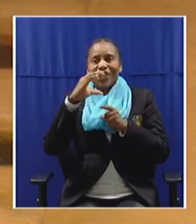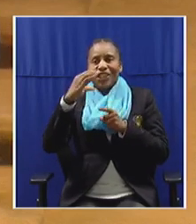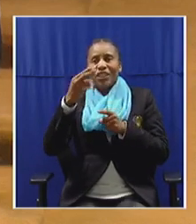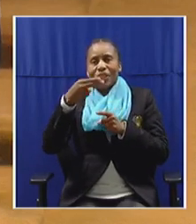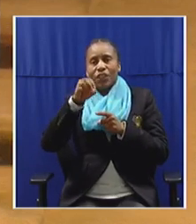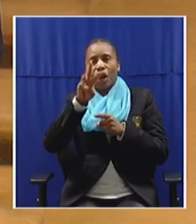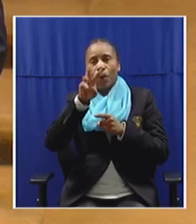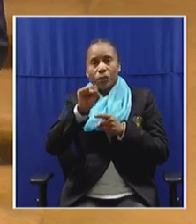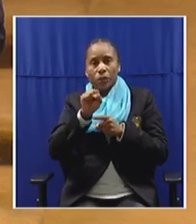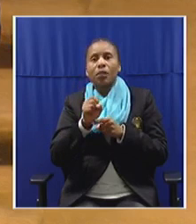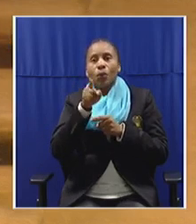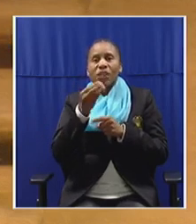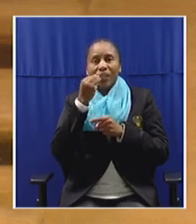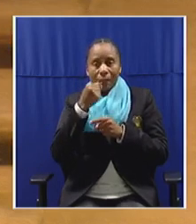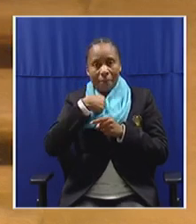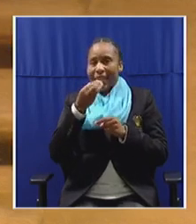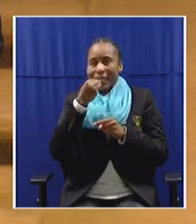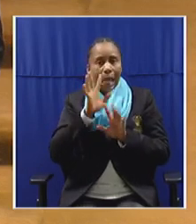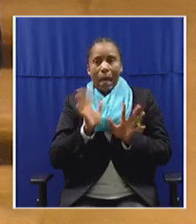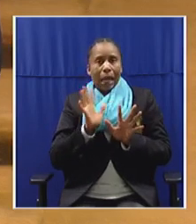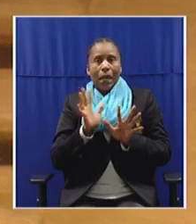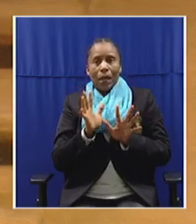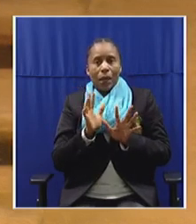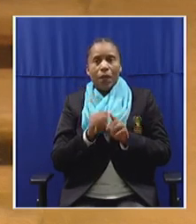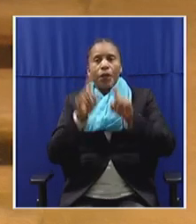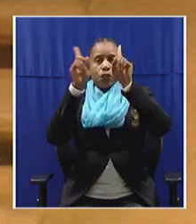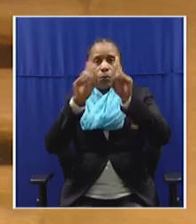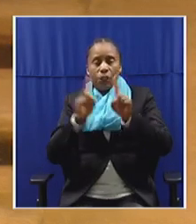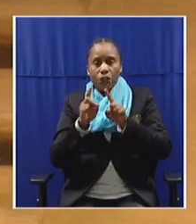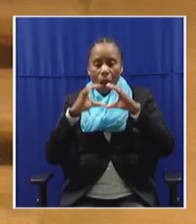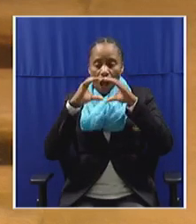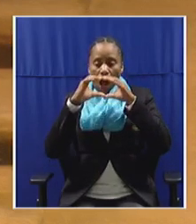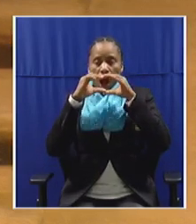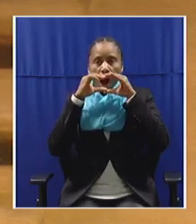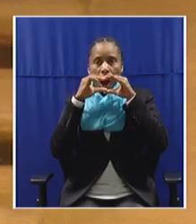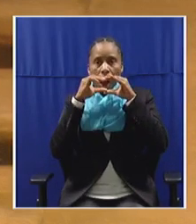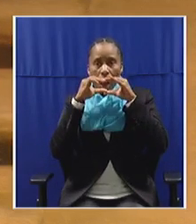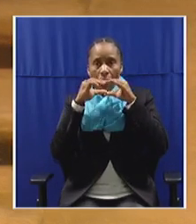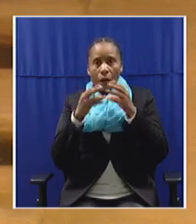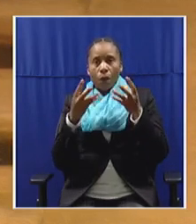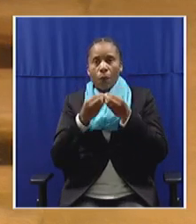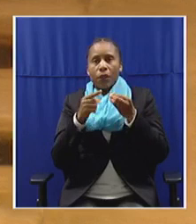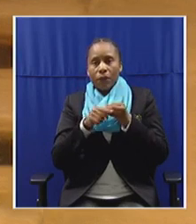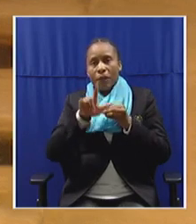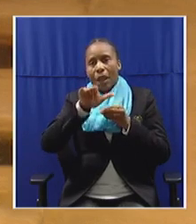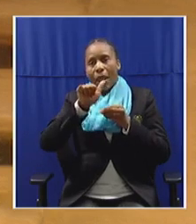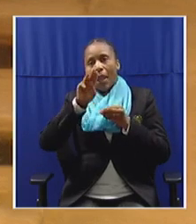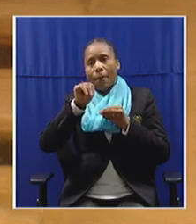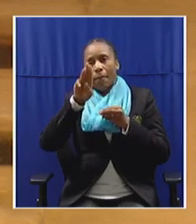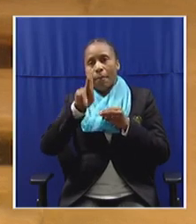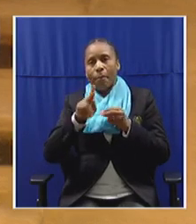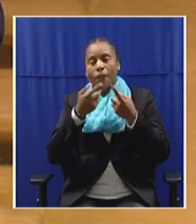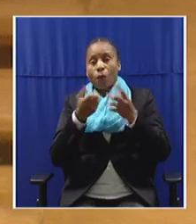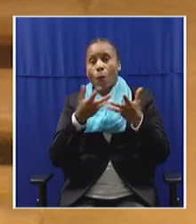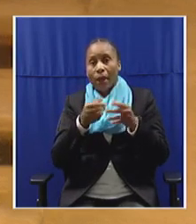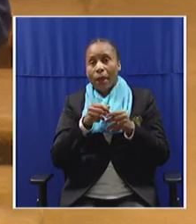bunny chows. But they have the special bunny chows with Karoo lamb, which is very,